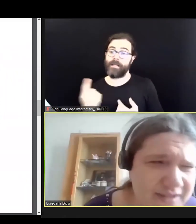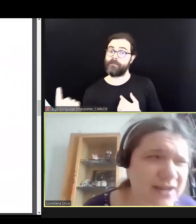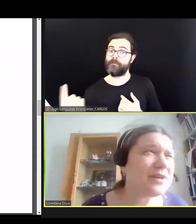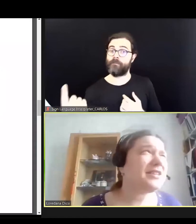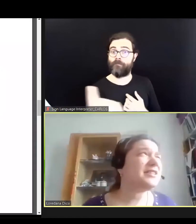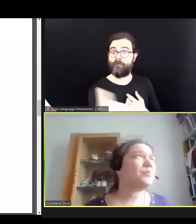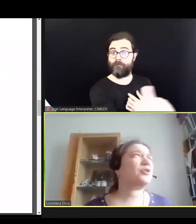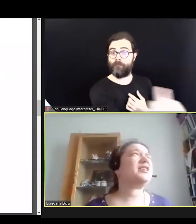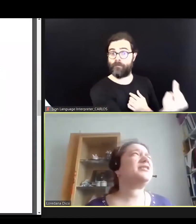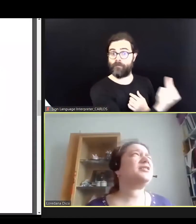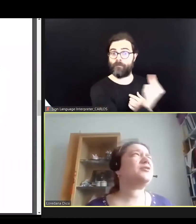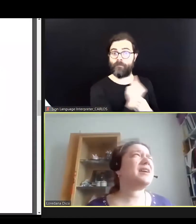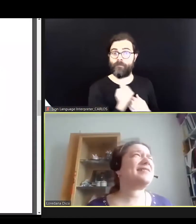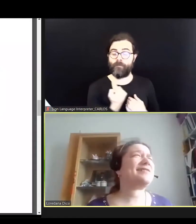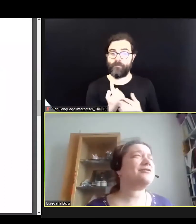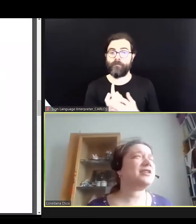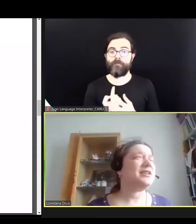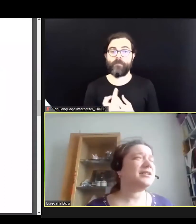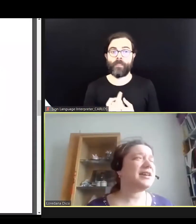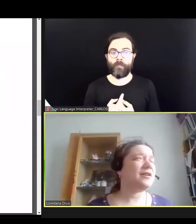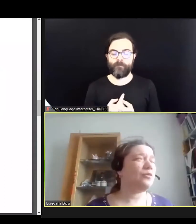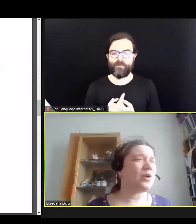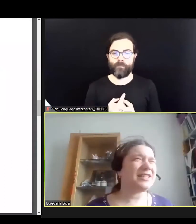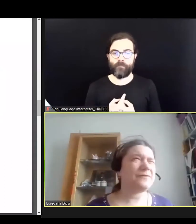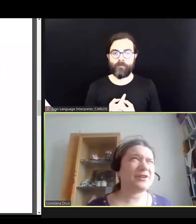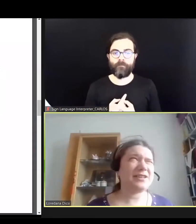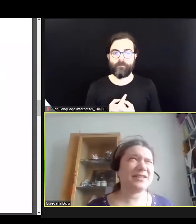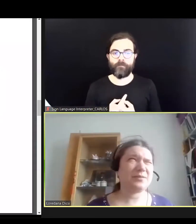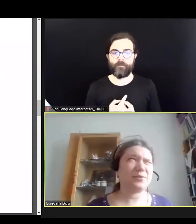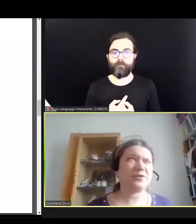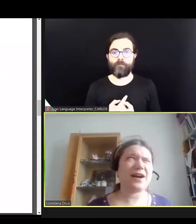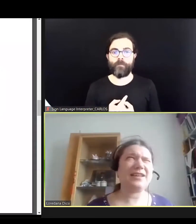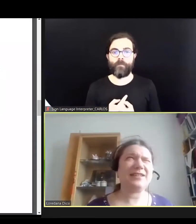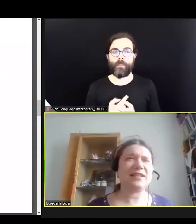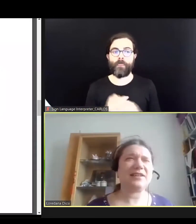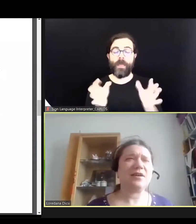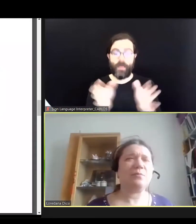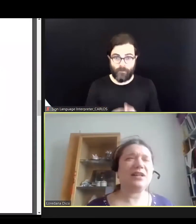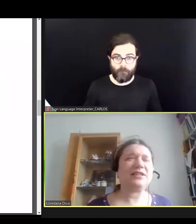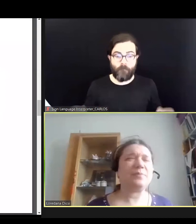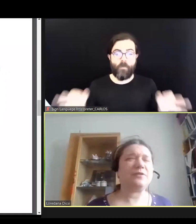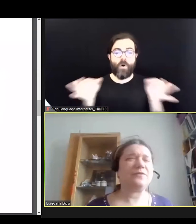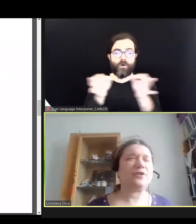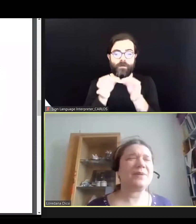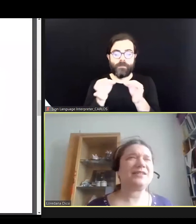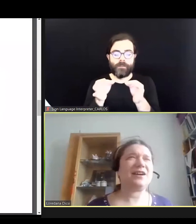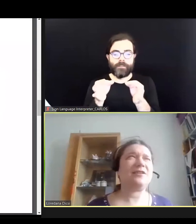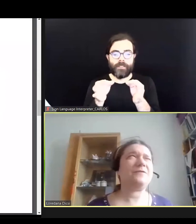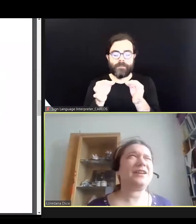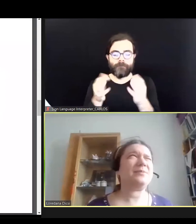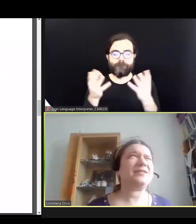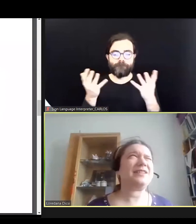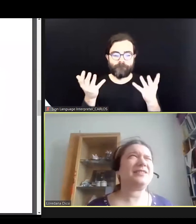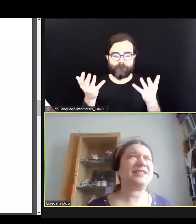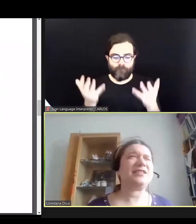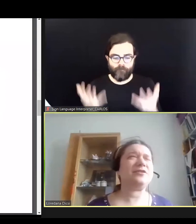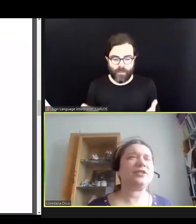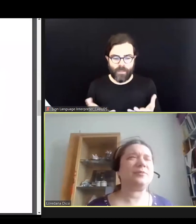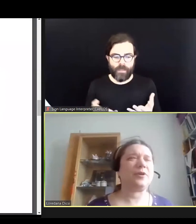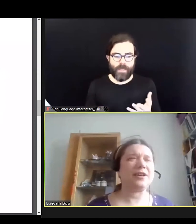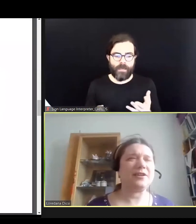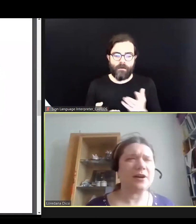hope they improved with time. Then, yeah, for my deaf friend, is there sign